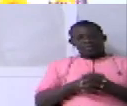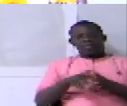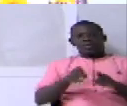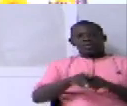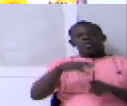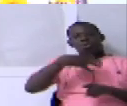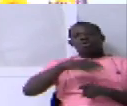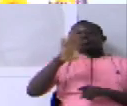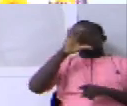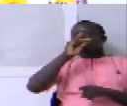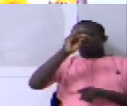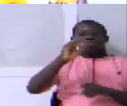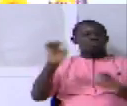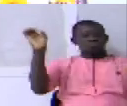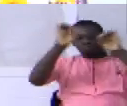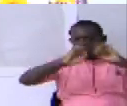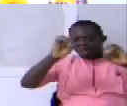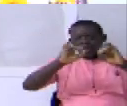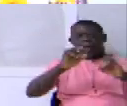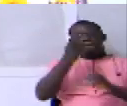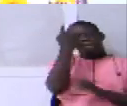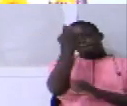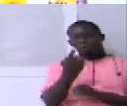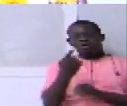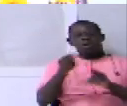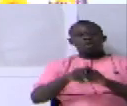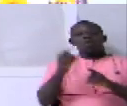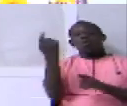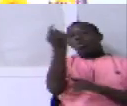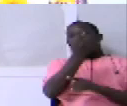to speak nothing but the whole truth.